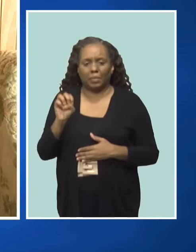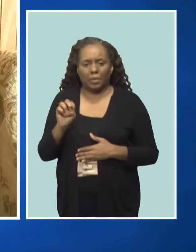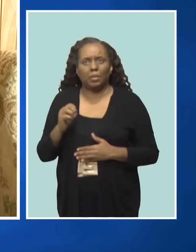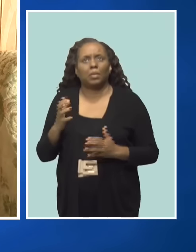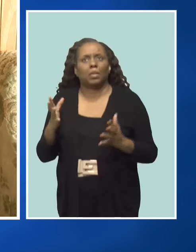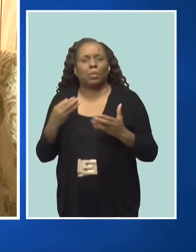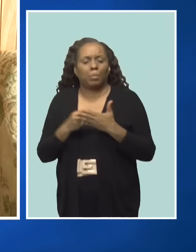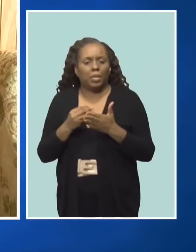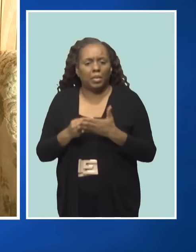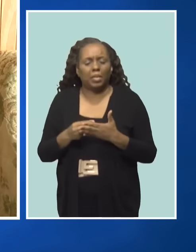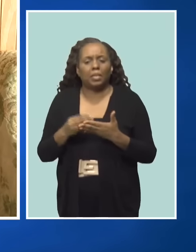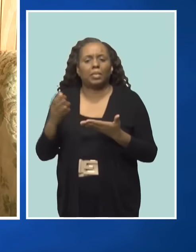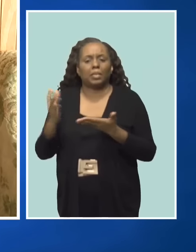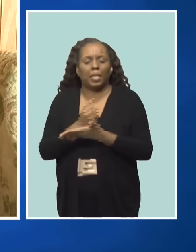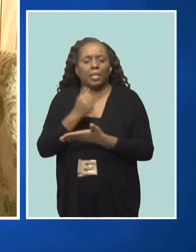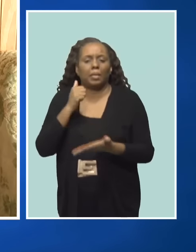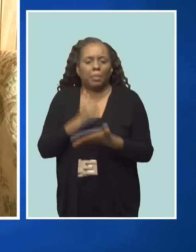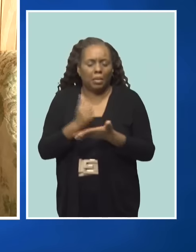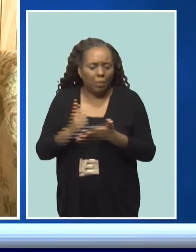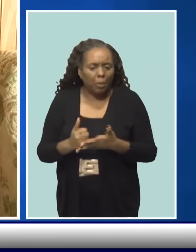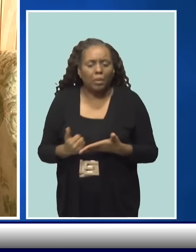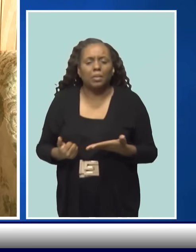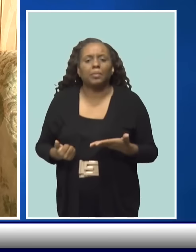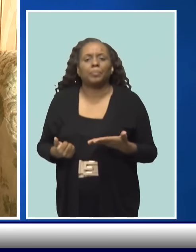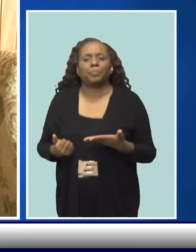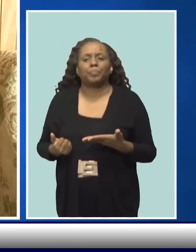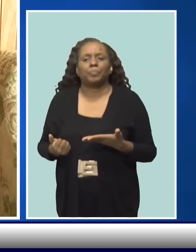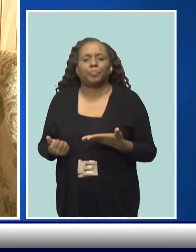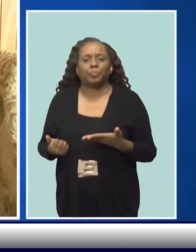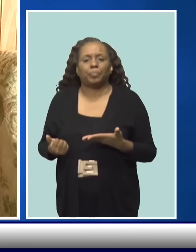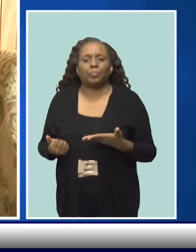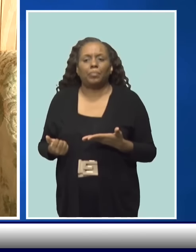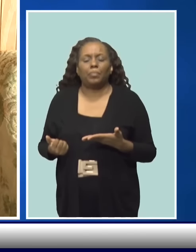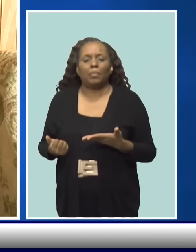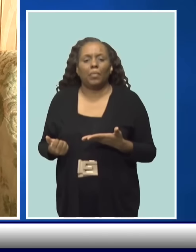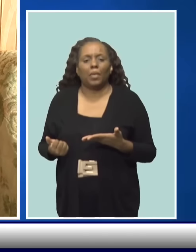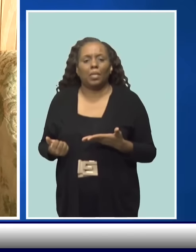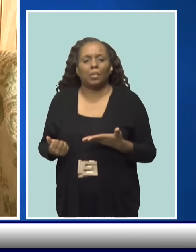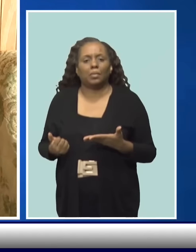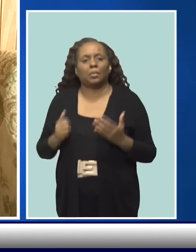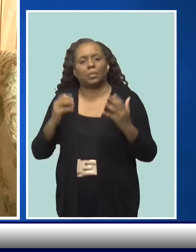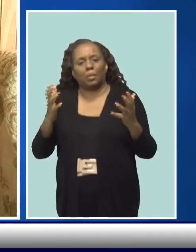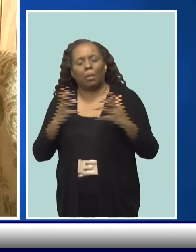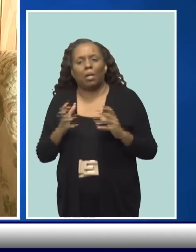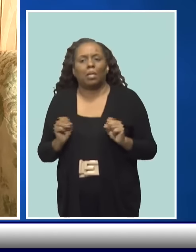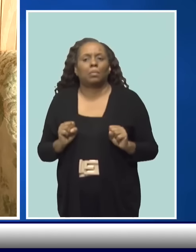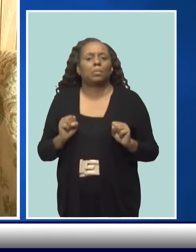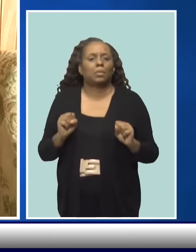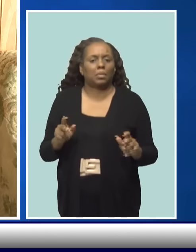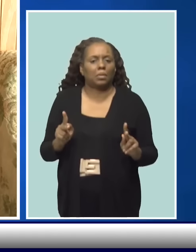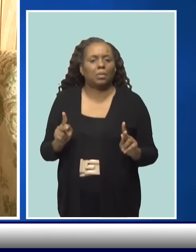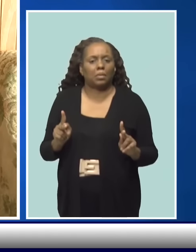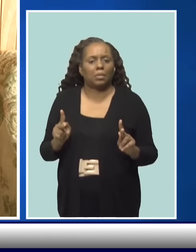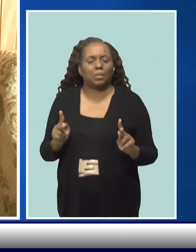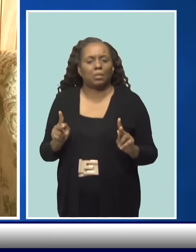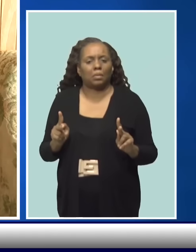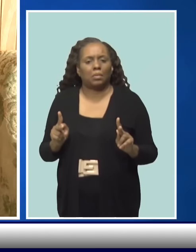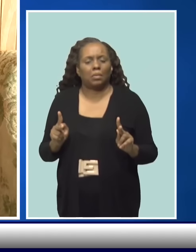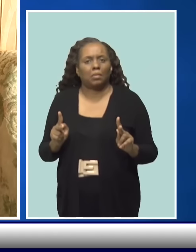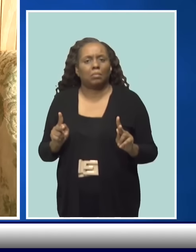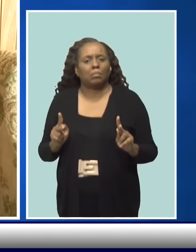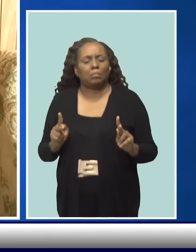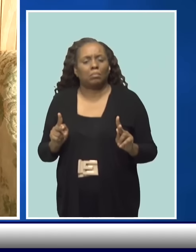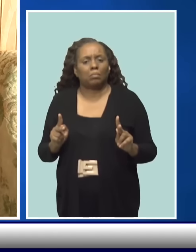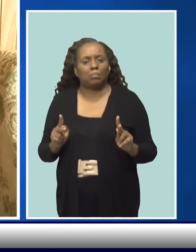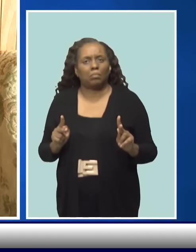passports and stuff in order so that she could get a chance, even if we could